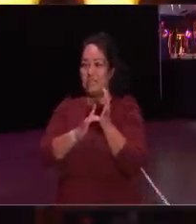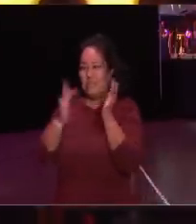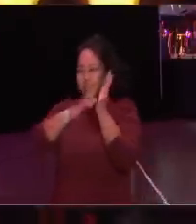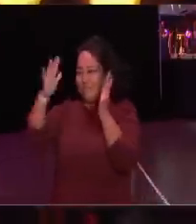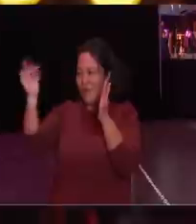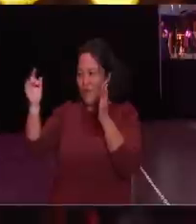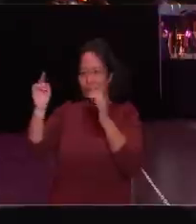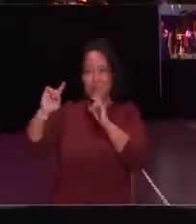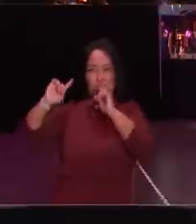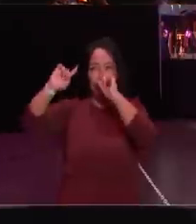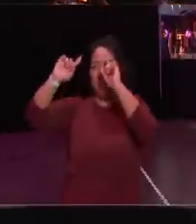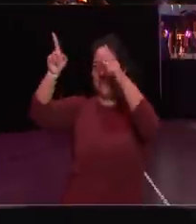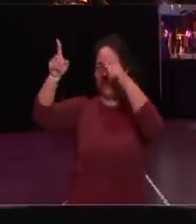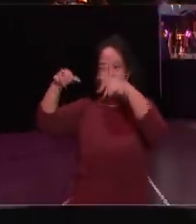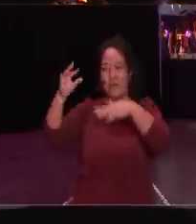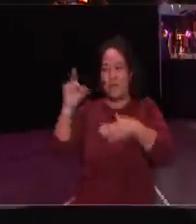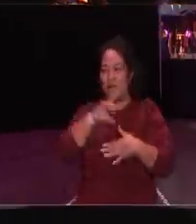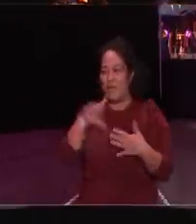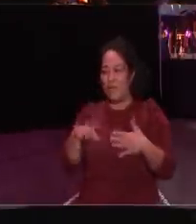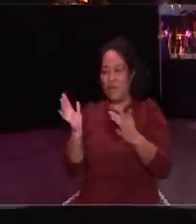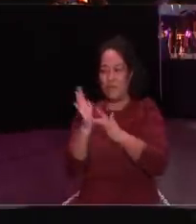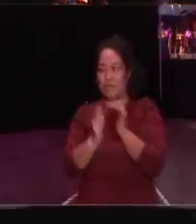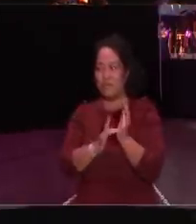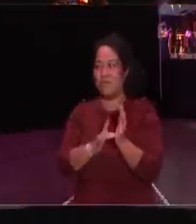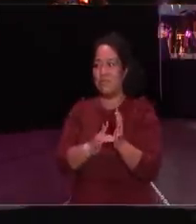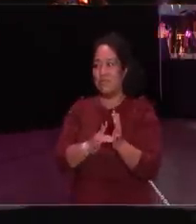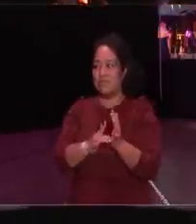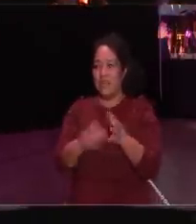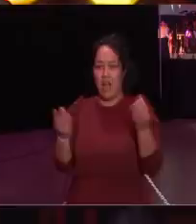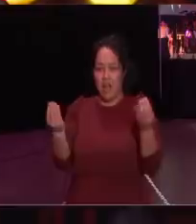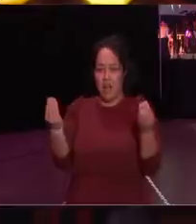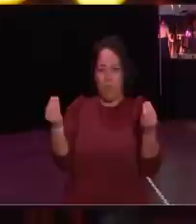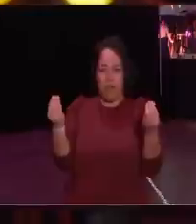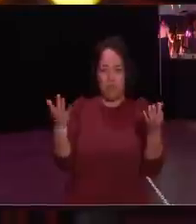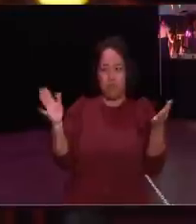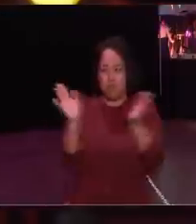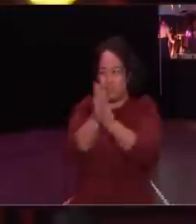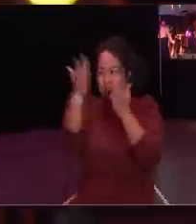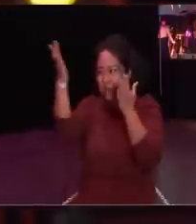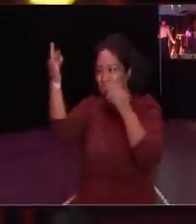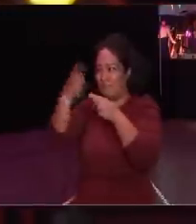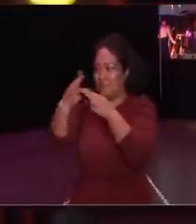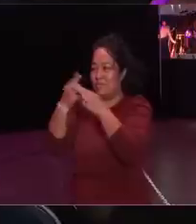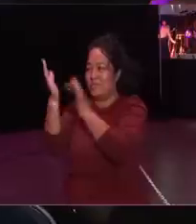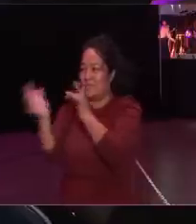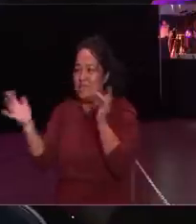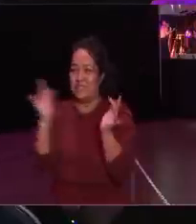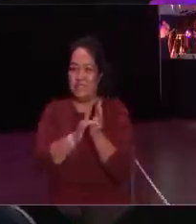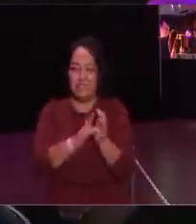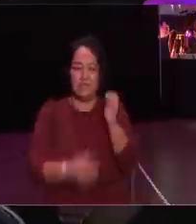glory belongs to our Lord Jesus. ¿Cuántos alaban el nombre del Señor? How many can praise the name of Jesus?